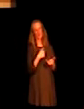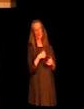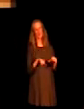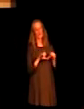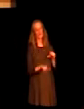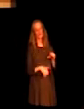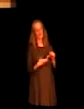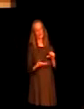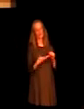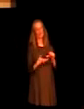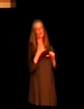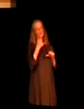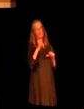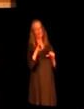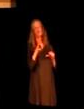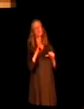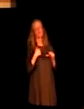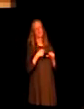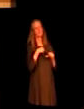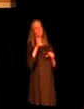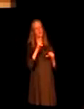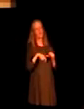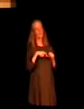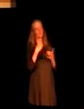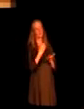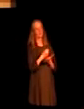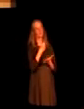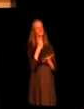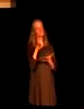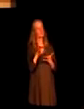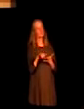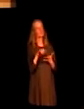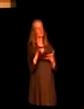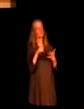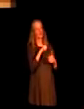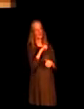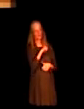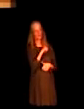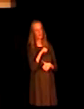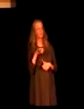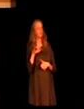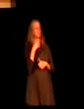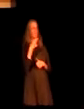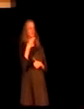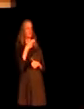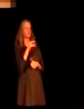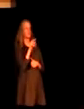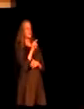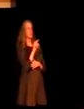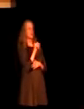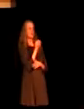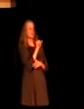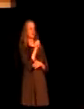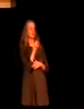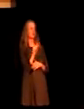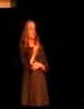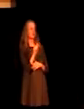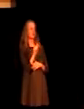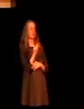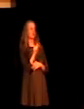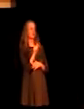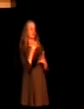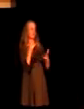for forever, and we better take that attitude. So that's the history of NASA Earth Science as told by